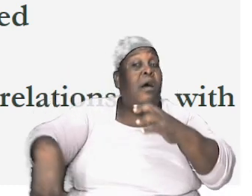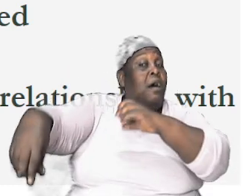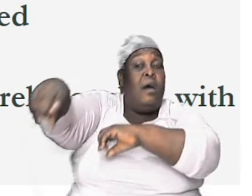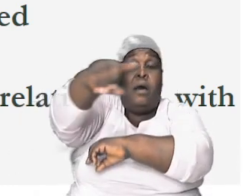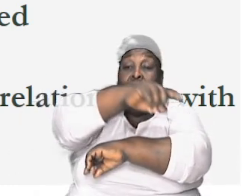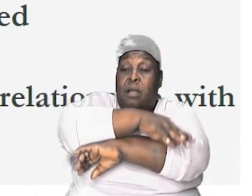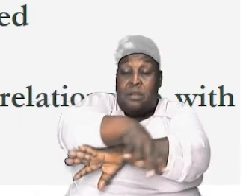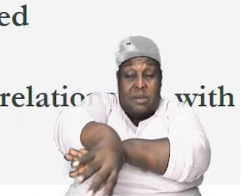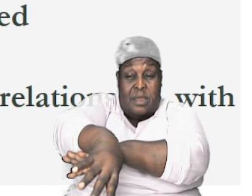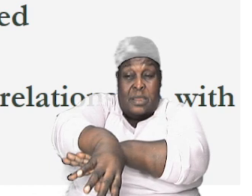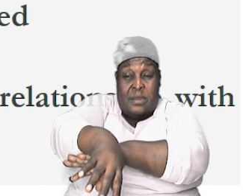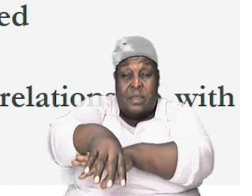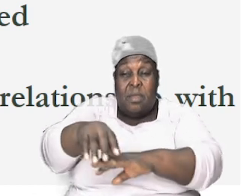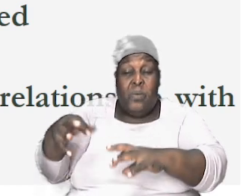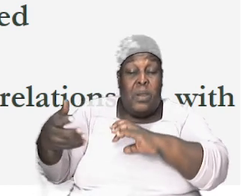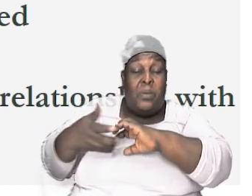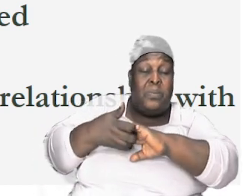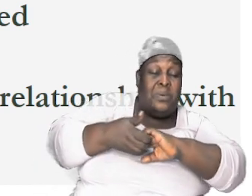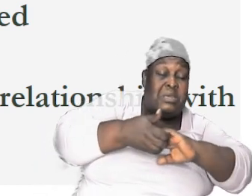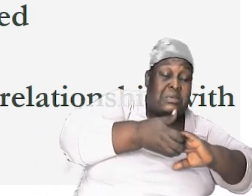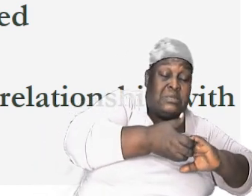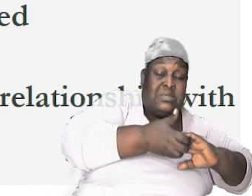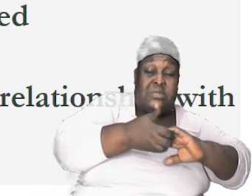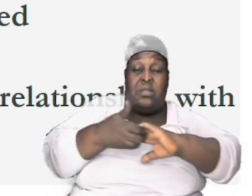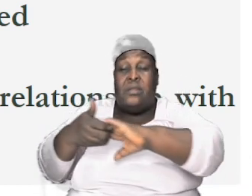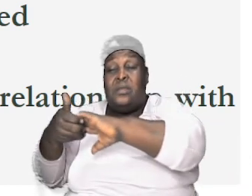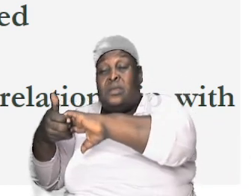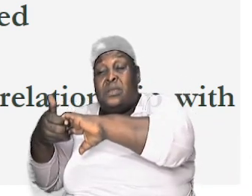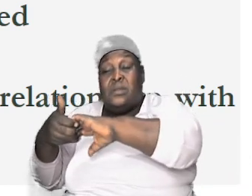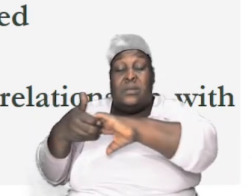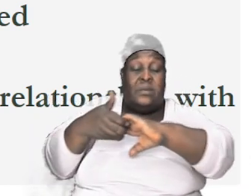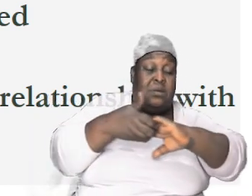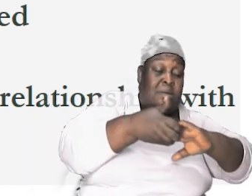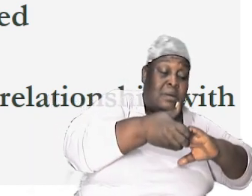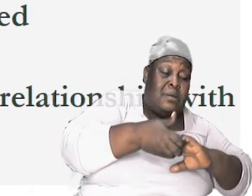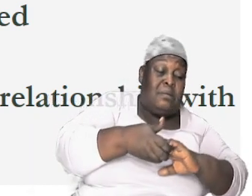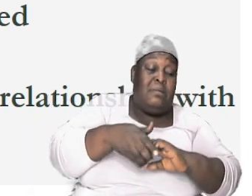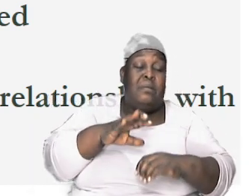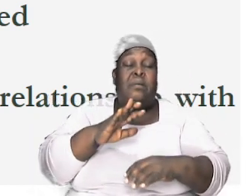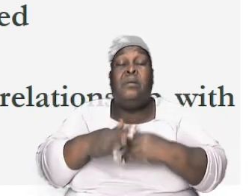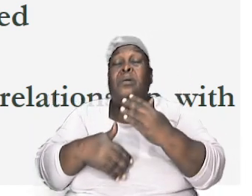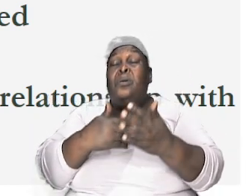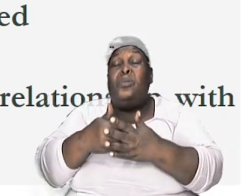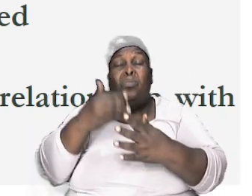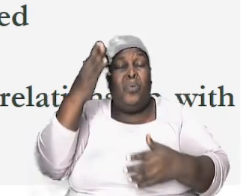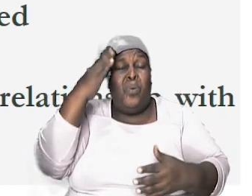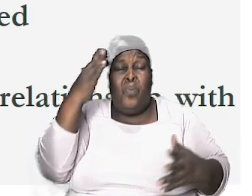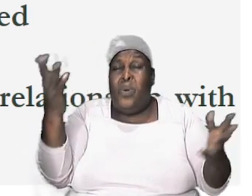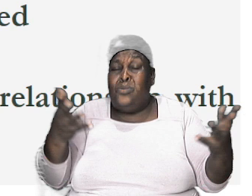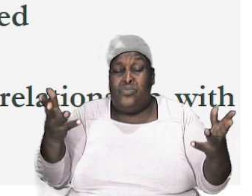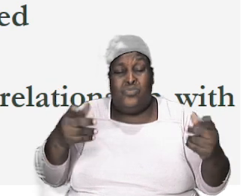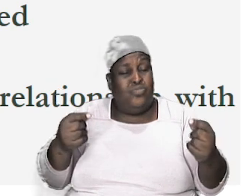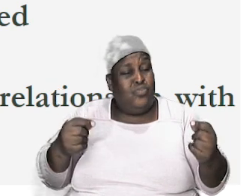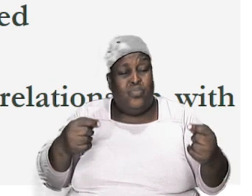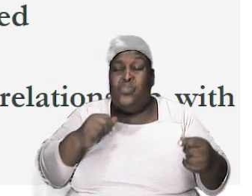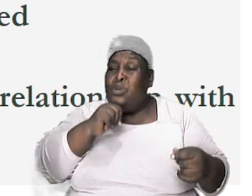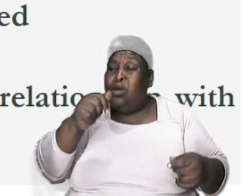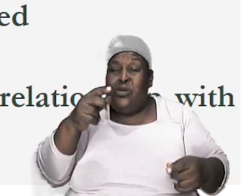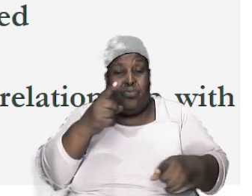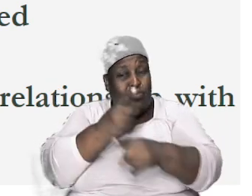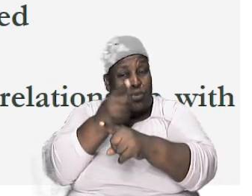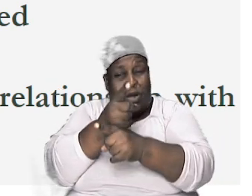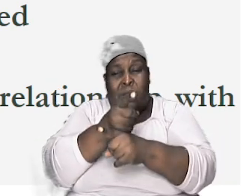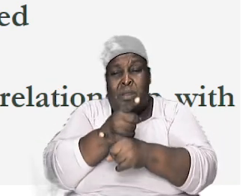God. We are wrestling because we know that what we're doing is not right. But we're trying to use that thing